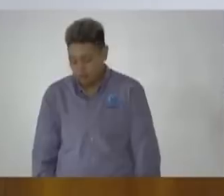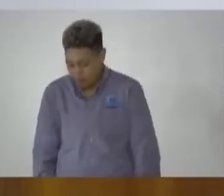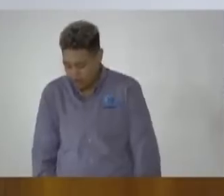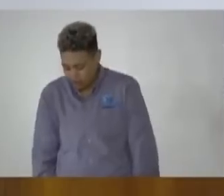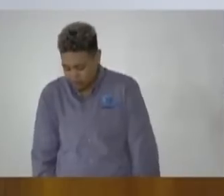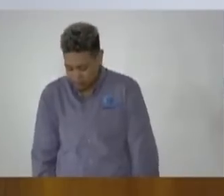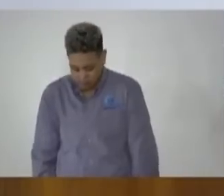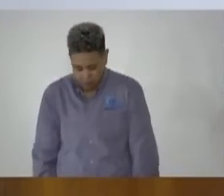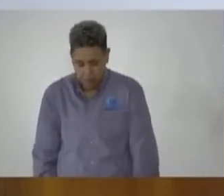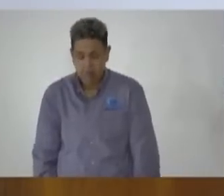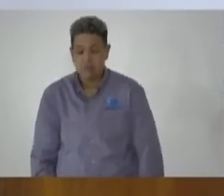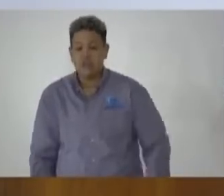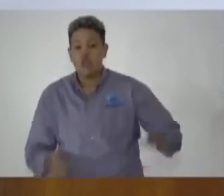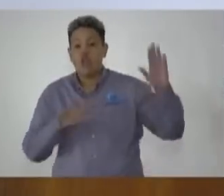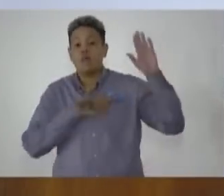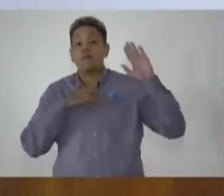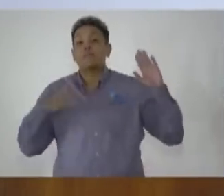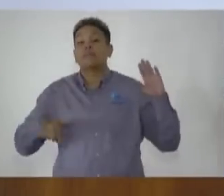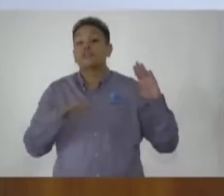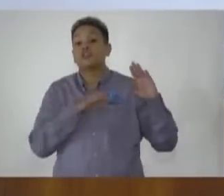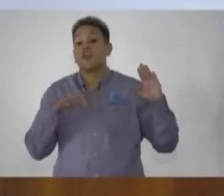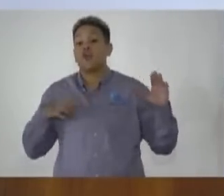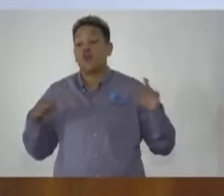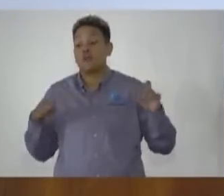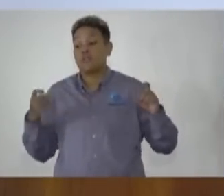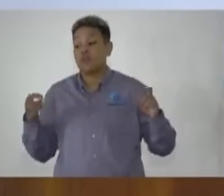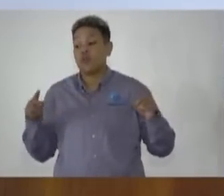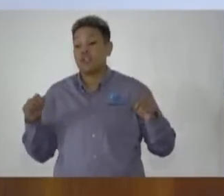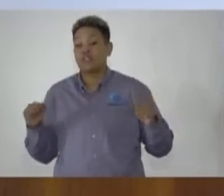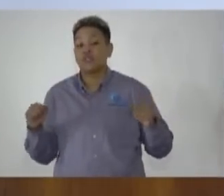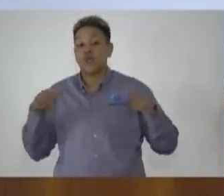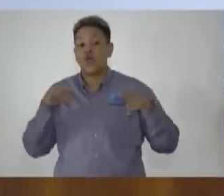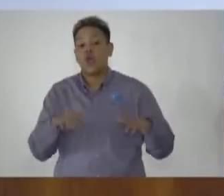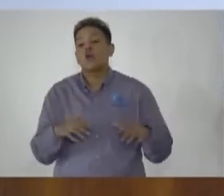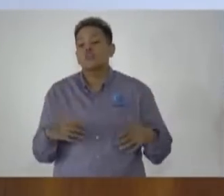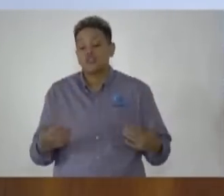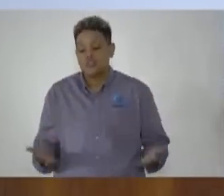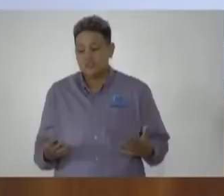And the commitment of this committee or this caucus to